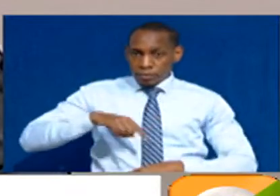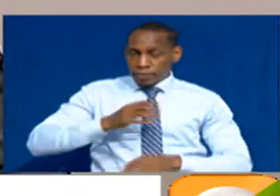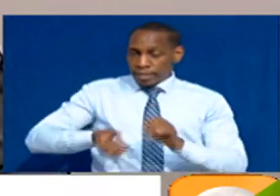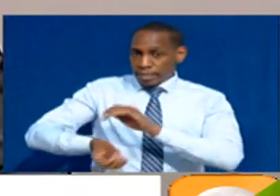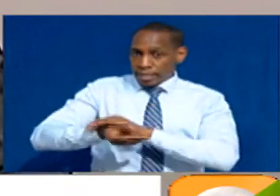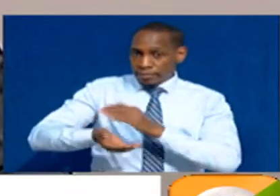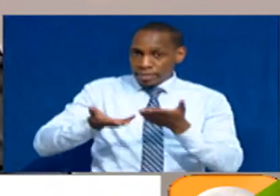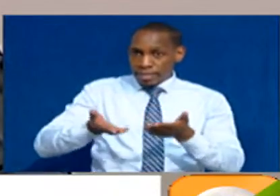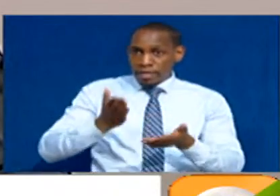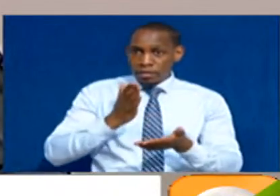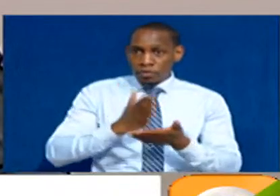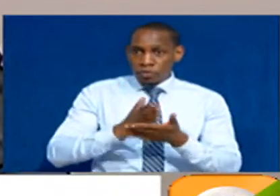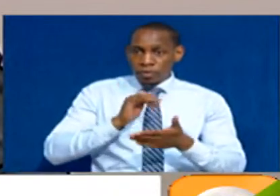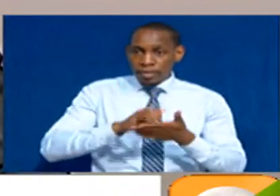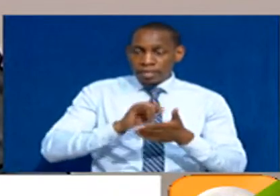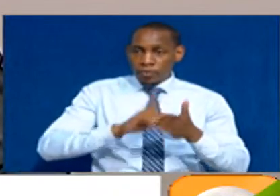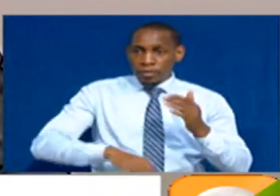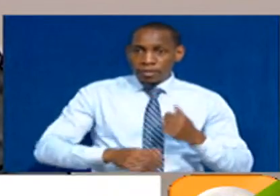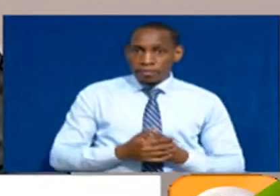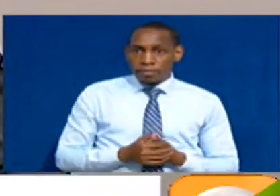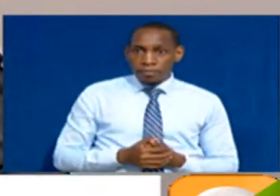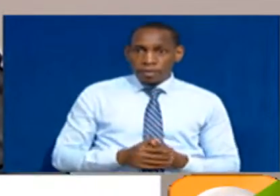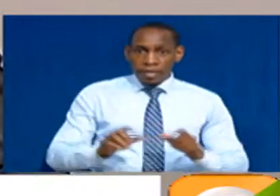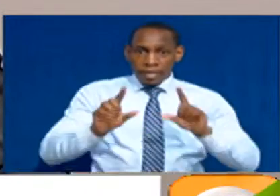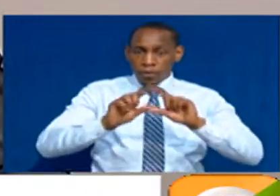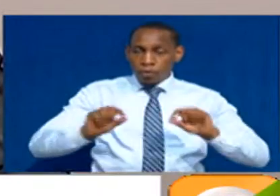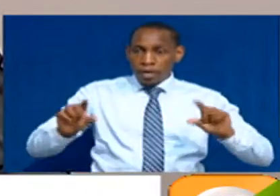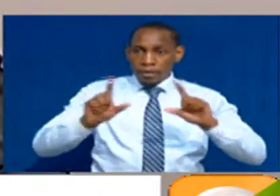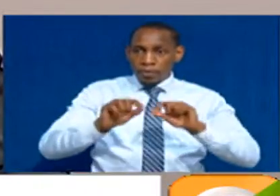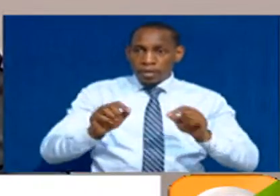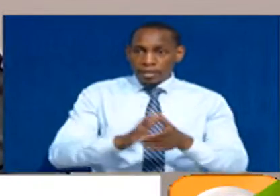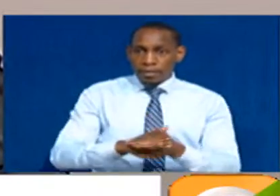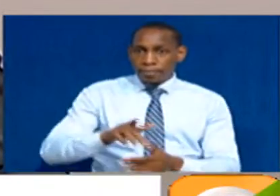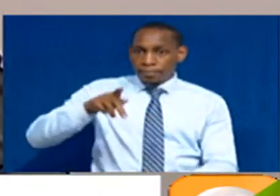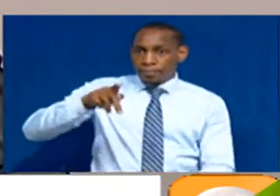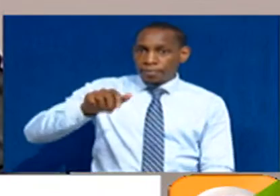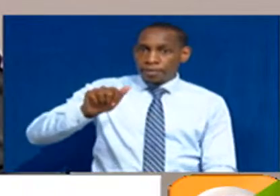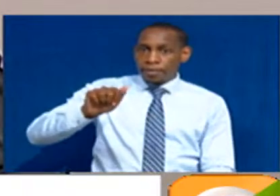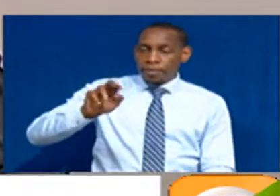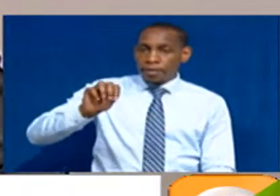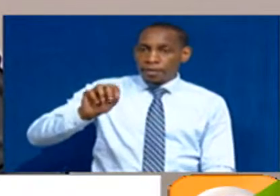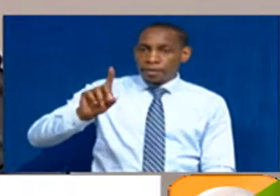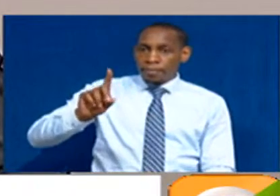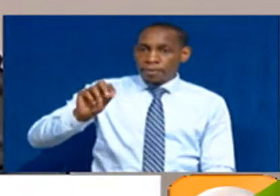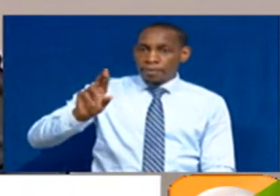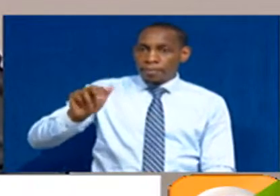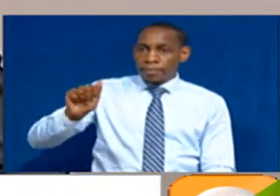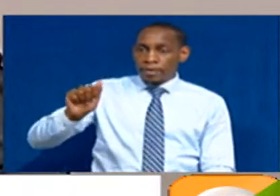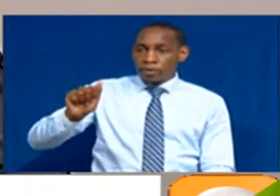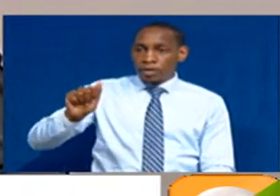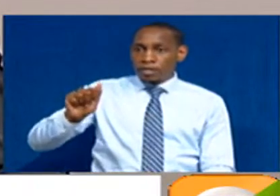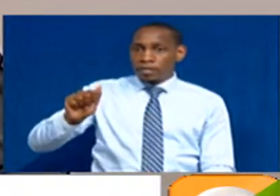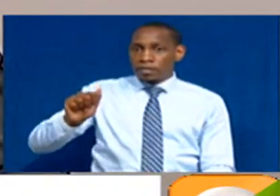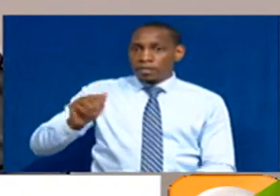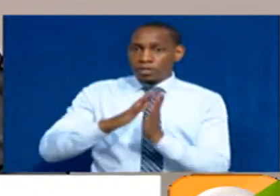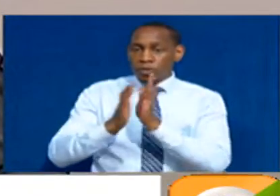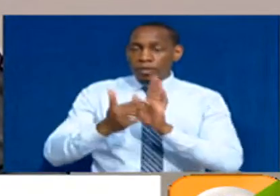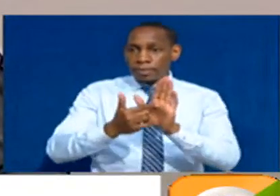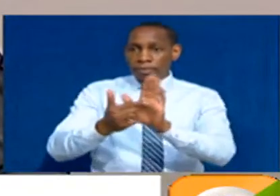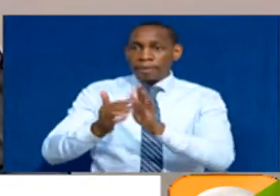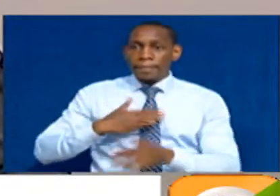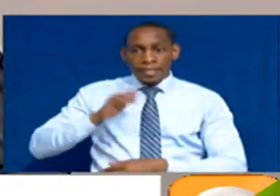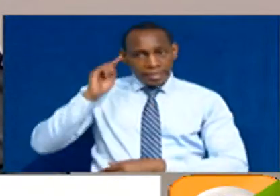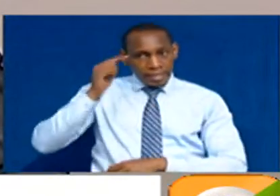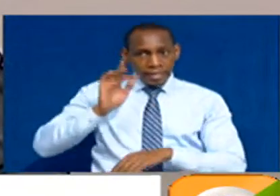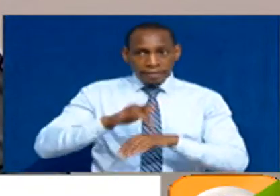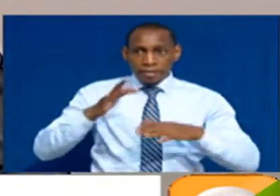here that behind all this we are talking about here, the Pandora leak or the Pandora box, I think there are